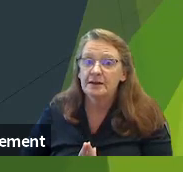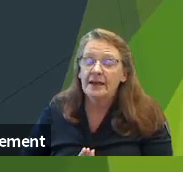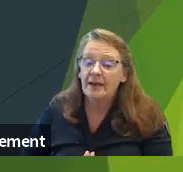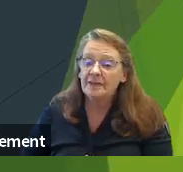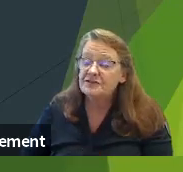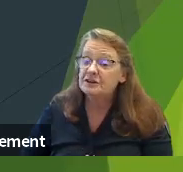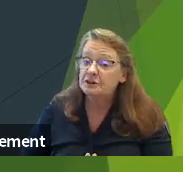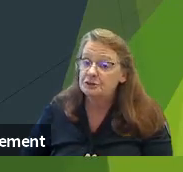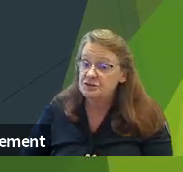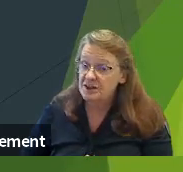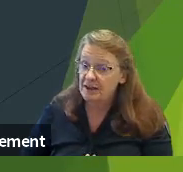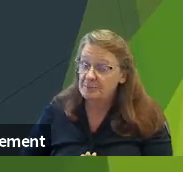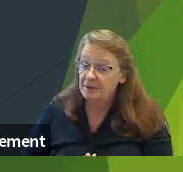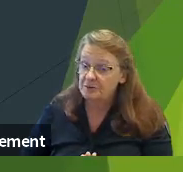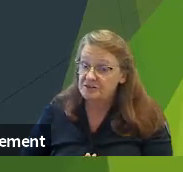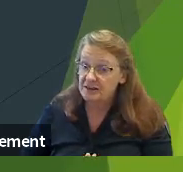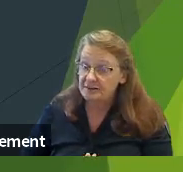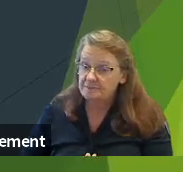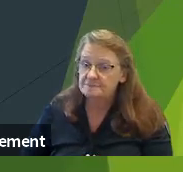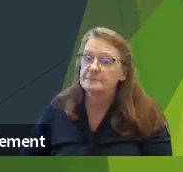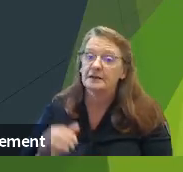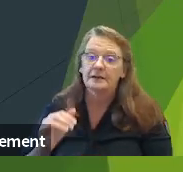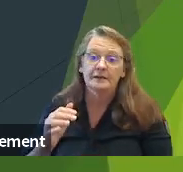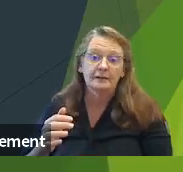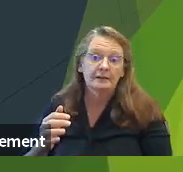word. And this is going to include your time and your setting.